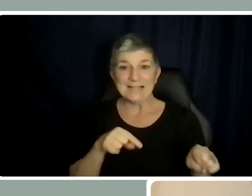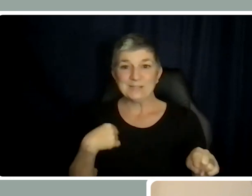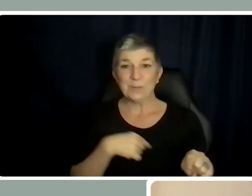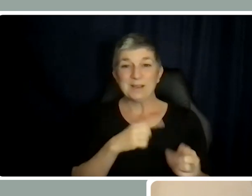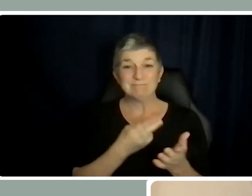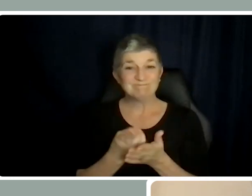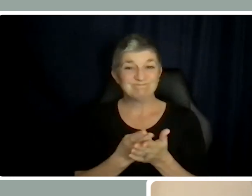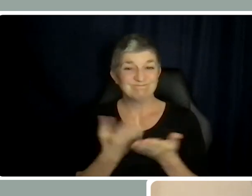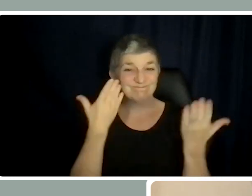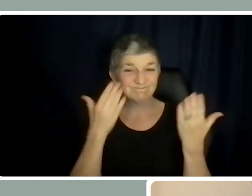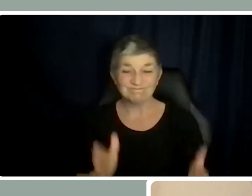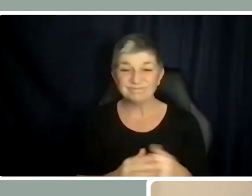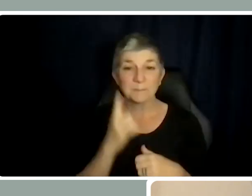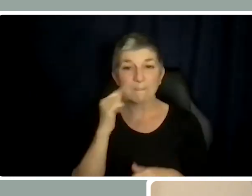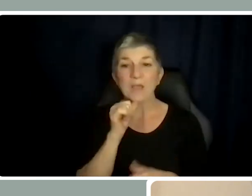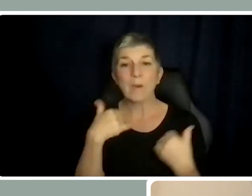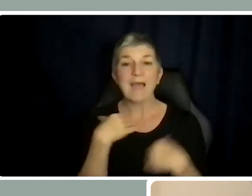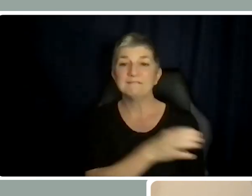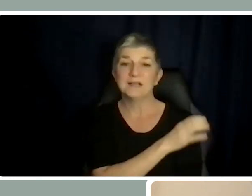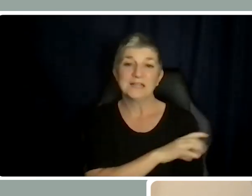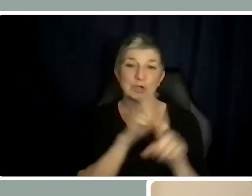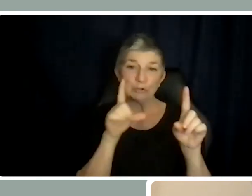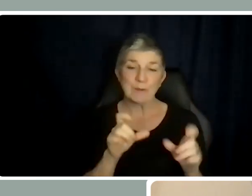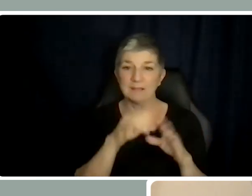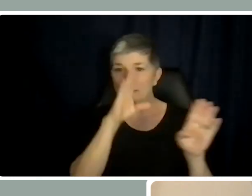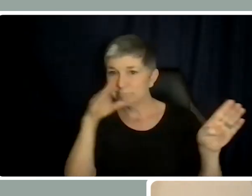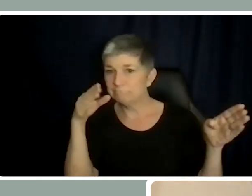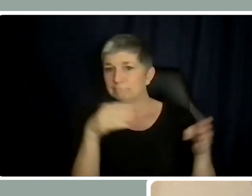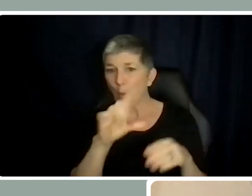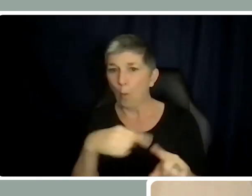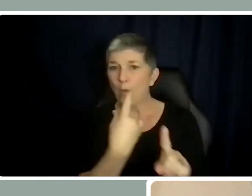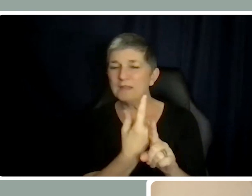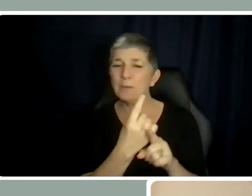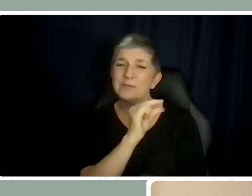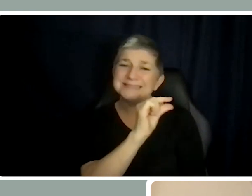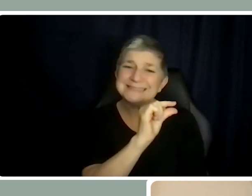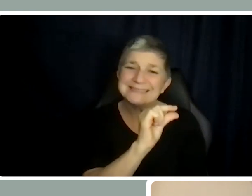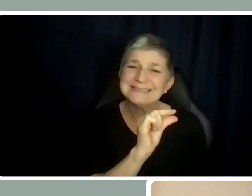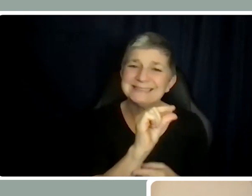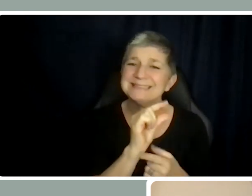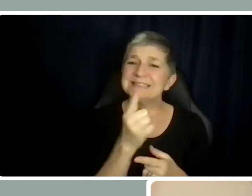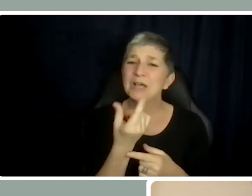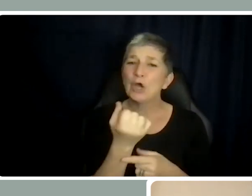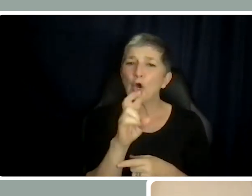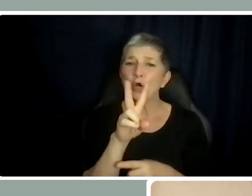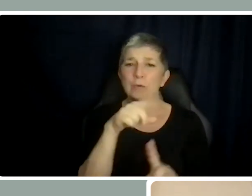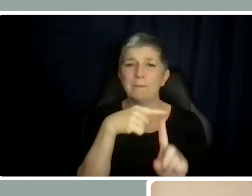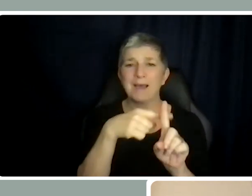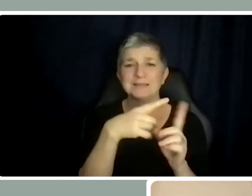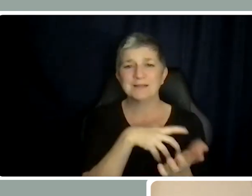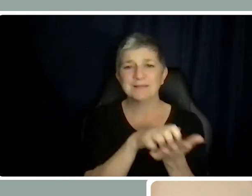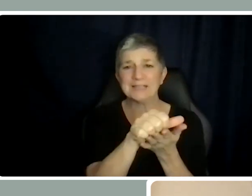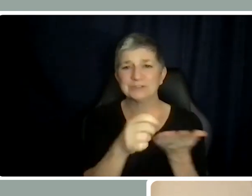truly know because we don't have a clinical trial that was done just in those teensy tiniest of HER2 positive